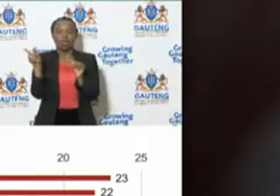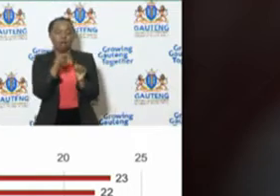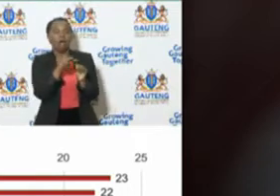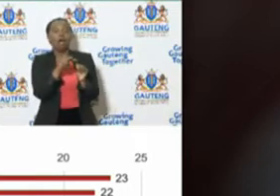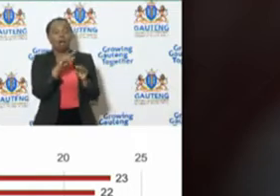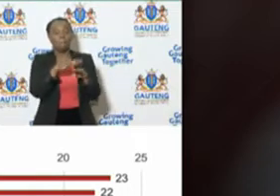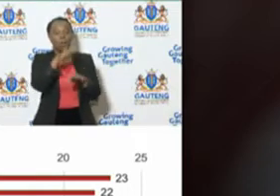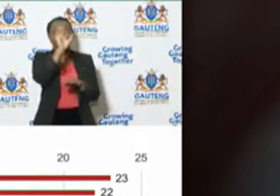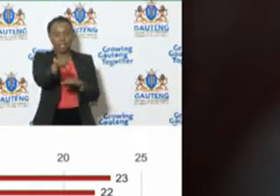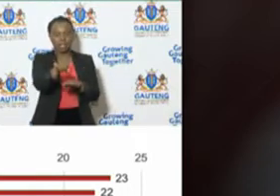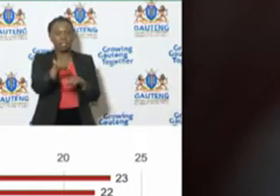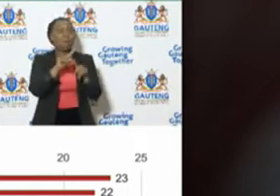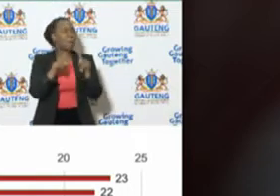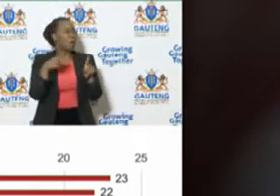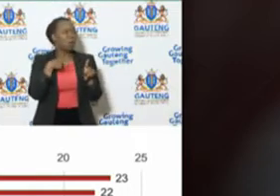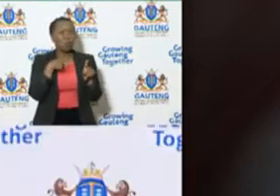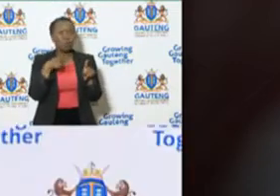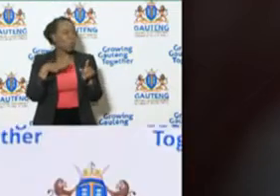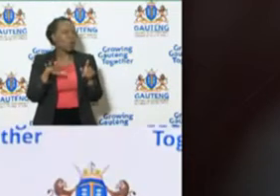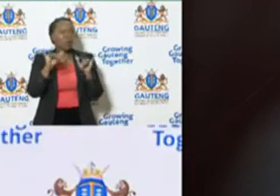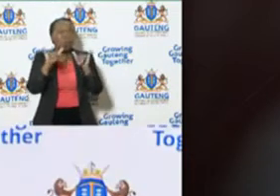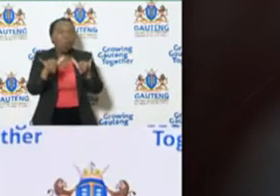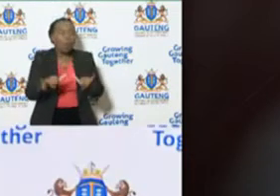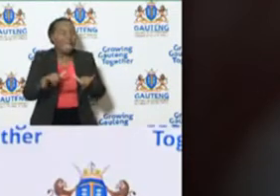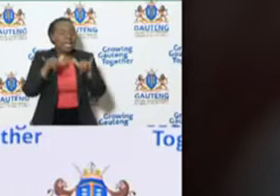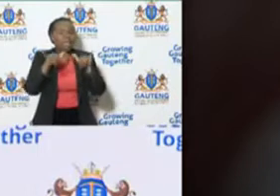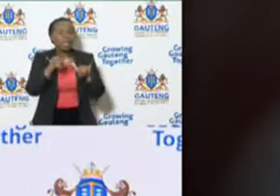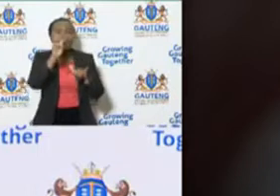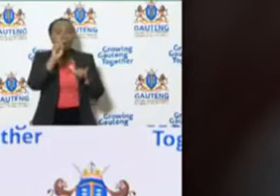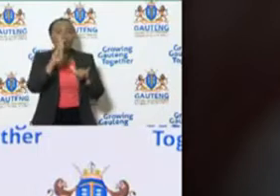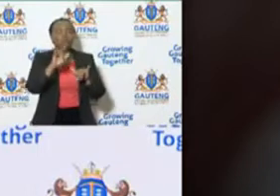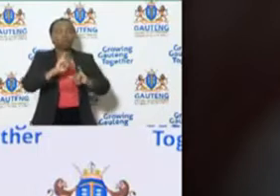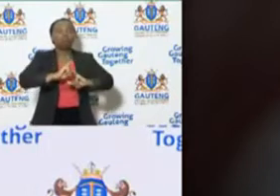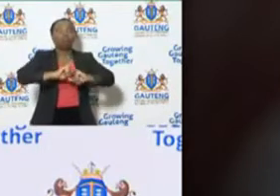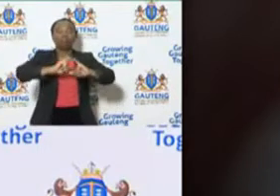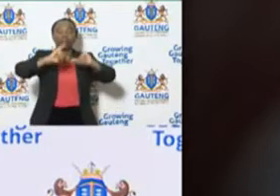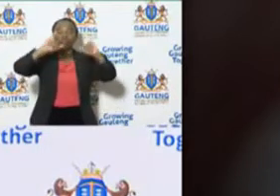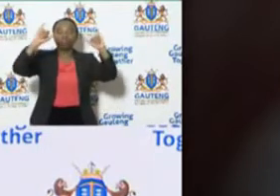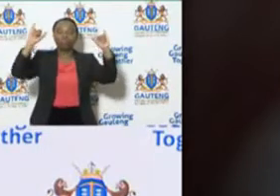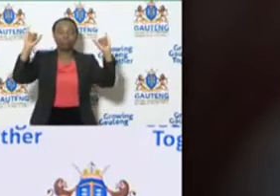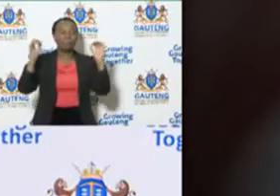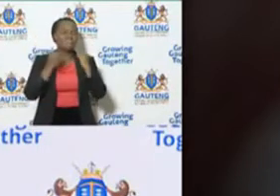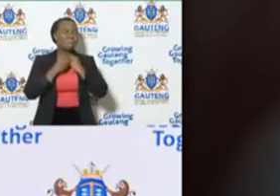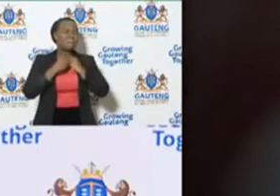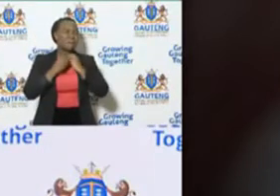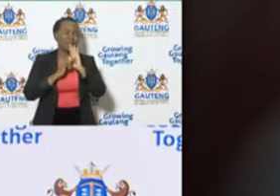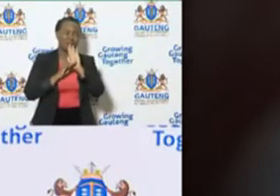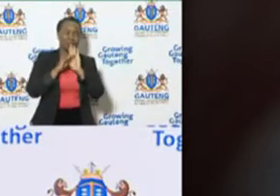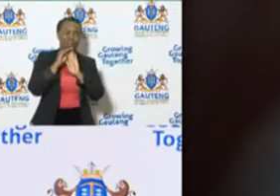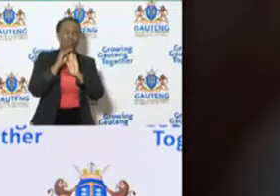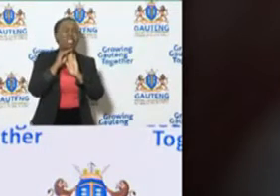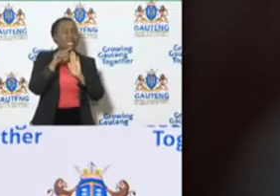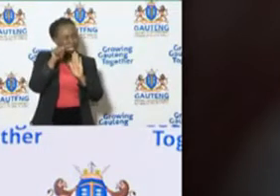we don't want to wait until a ward has got too many cases. That's the point I explained last